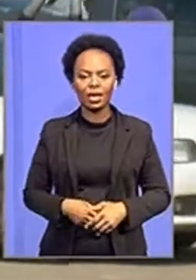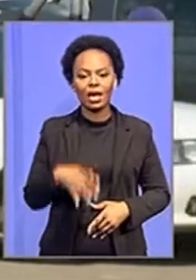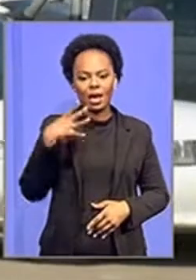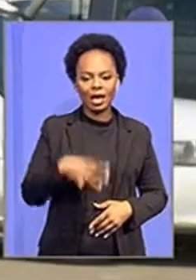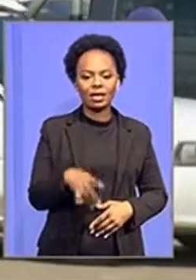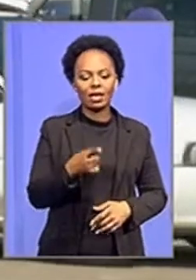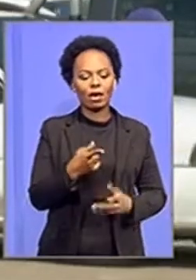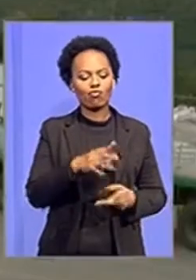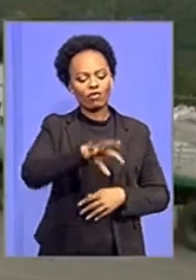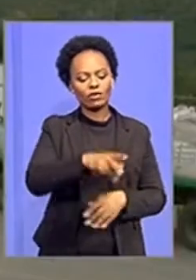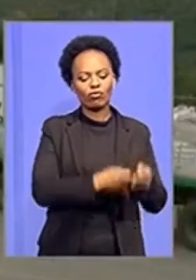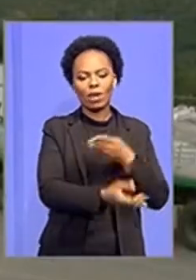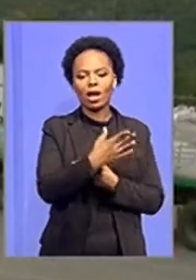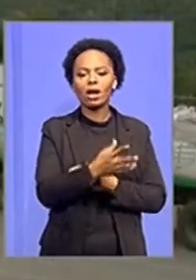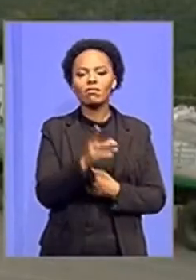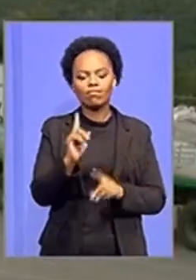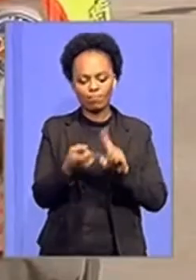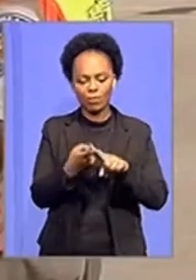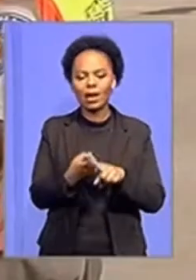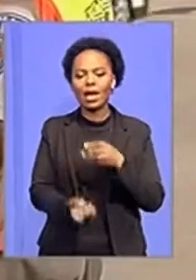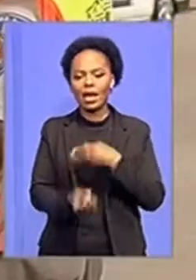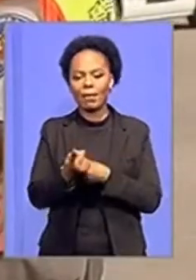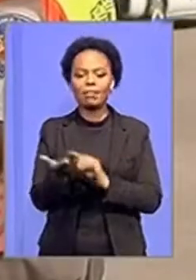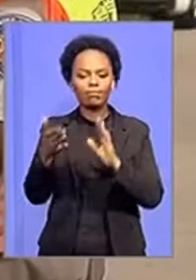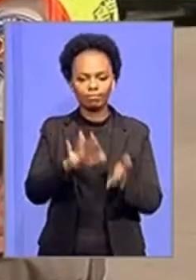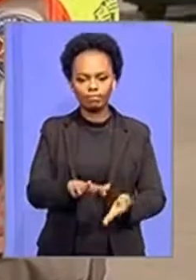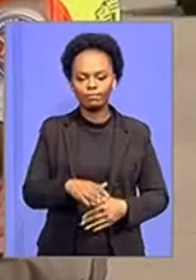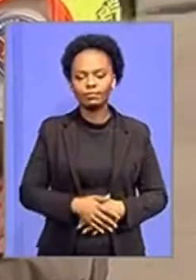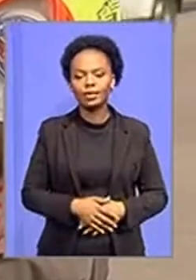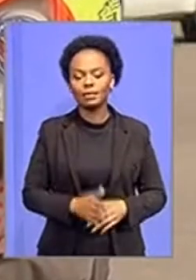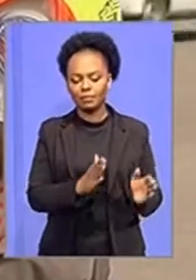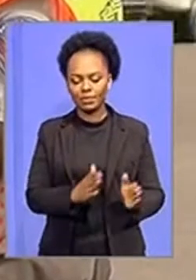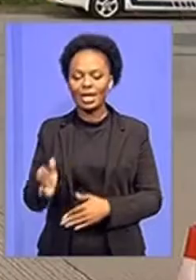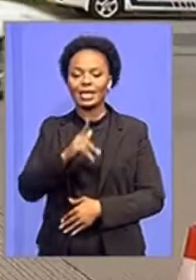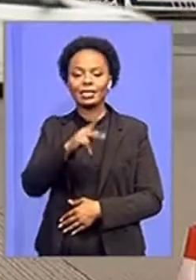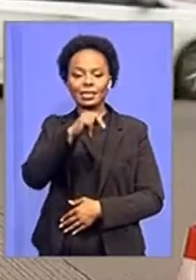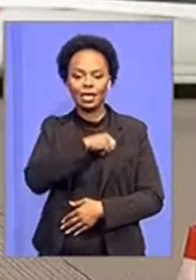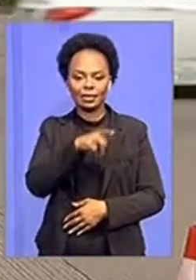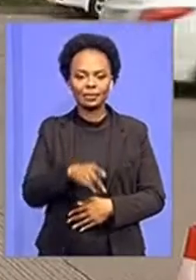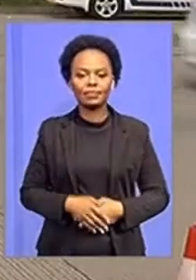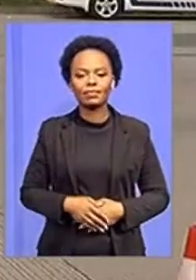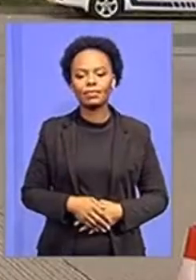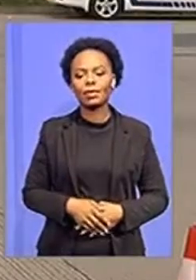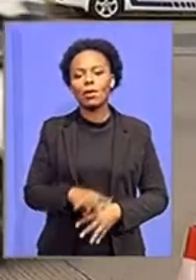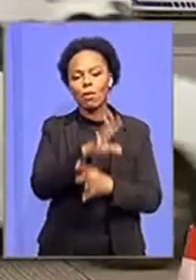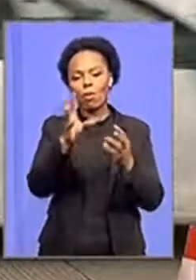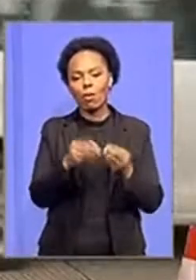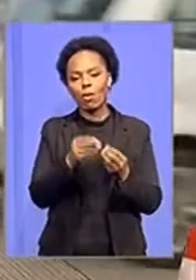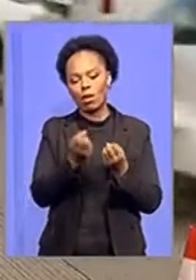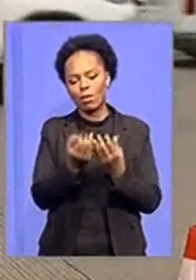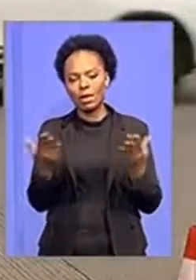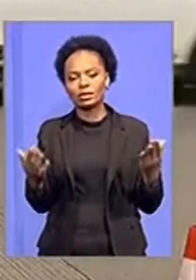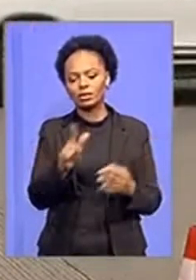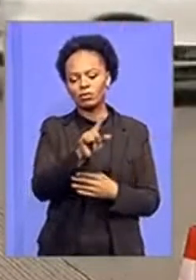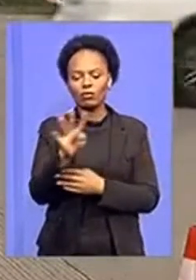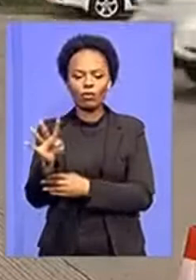go tloga mathomong a letšatši la paseka. Ge re leba KwaZulu Natal, go hlokofetše batho ba 47 kotseng ya